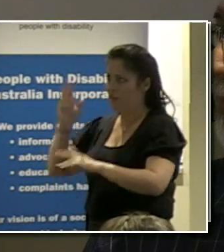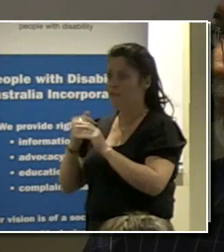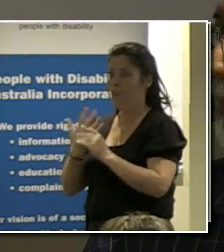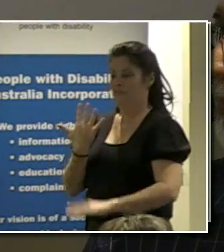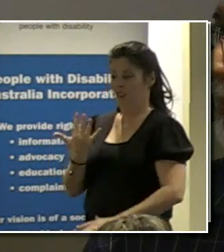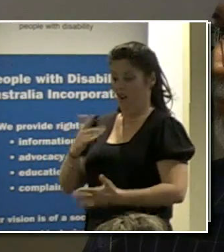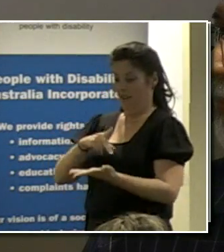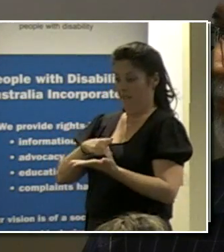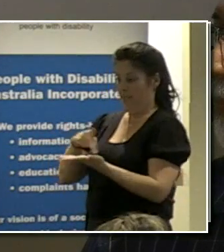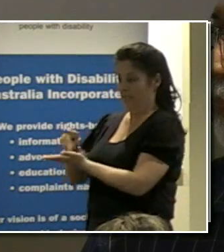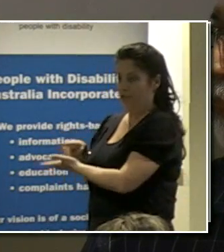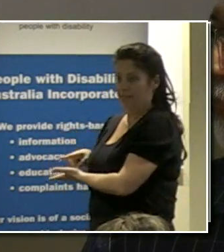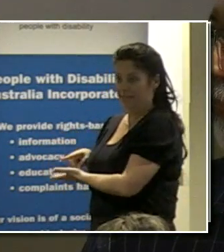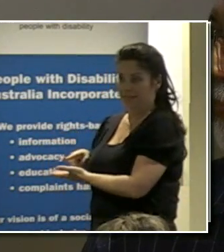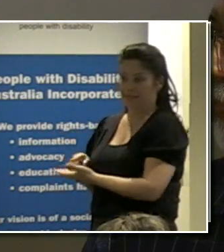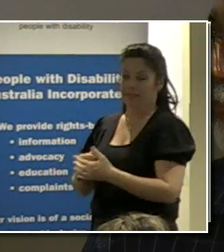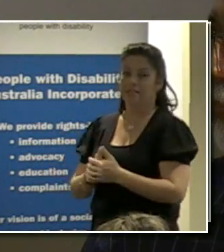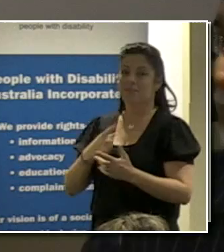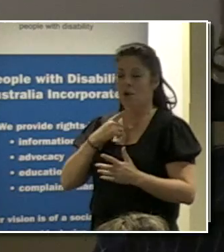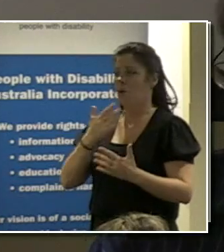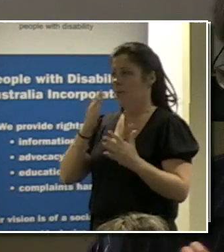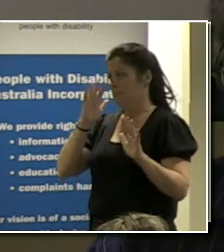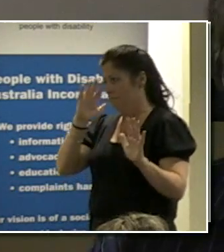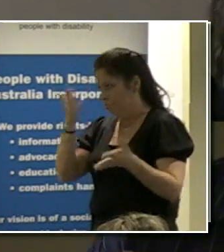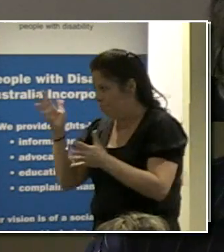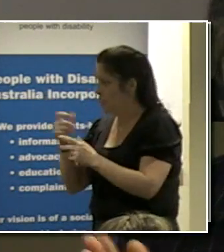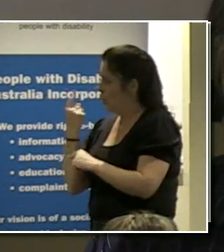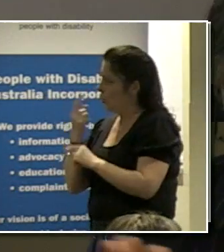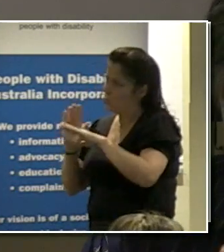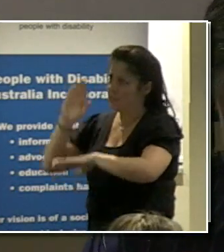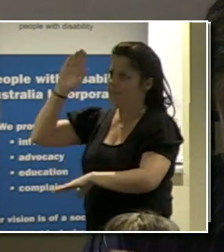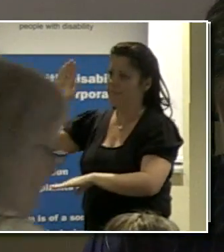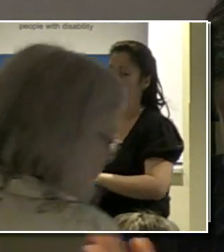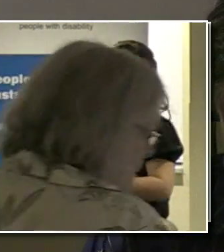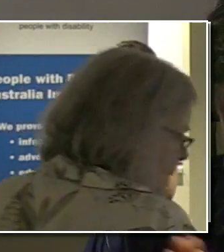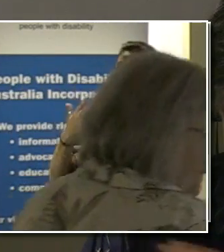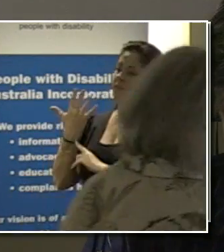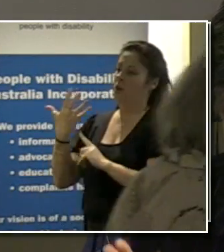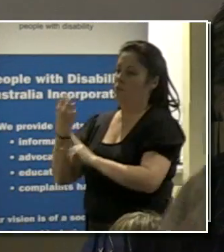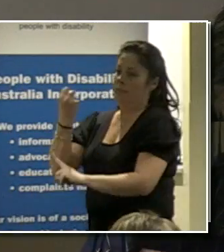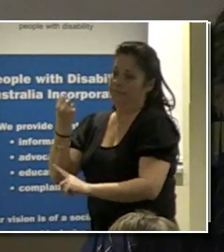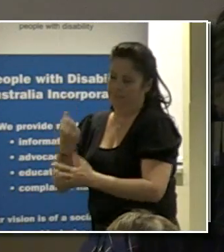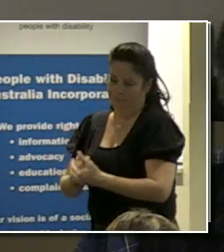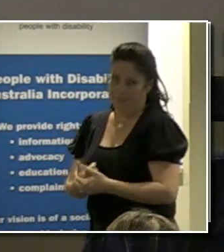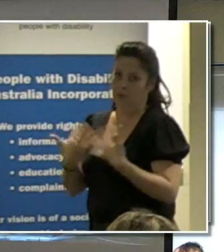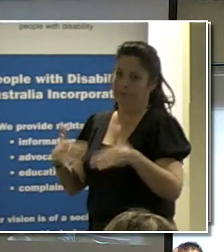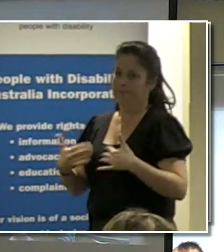so just if people would like to offer a round of applause for all of those who stood and those who were successful.